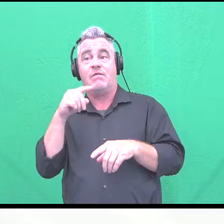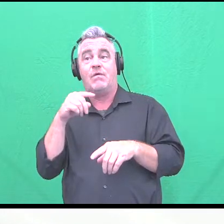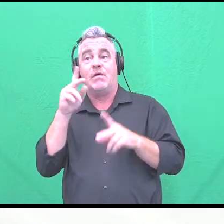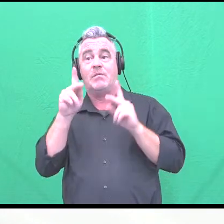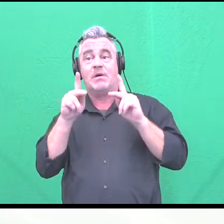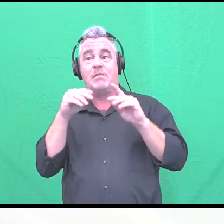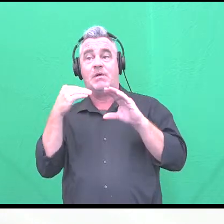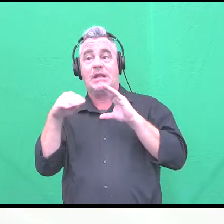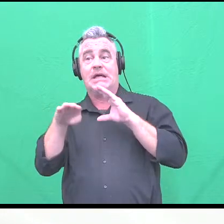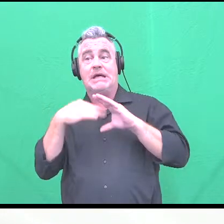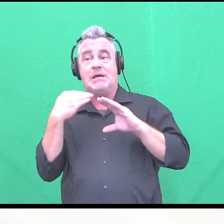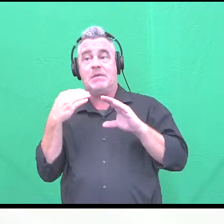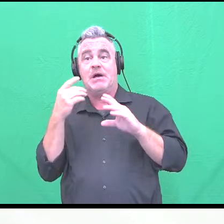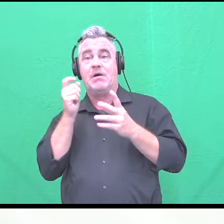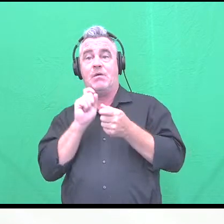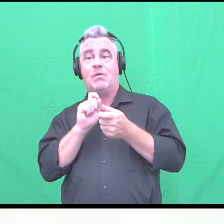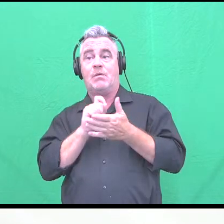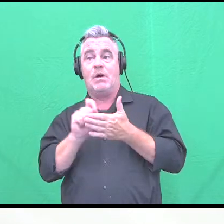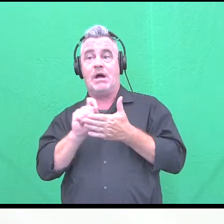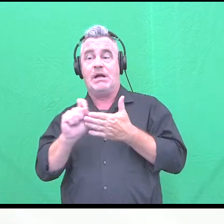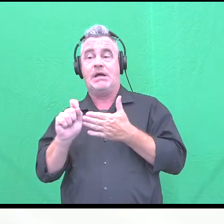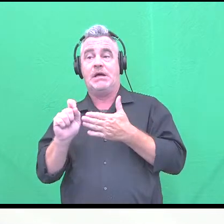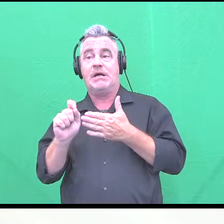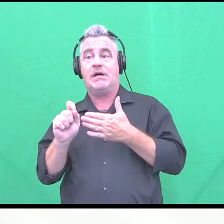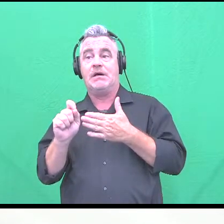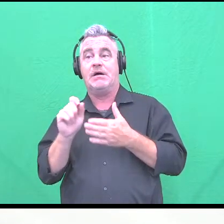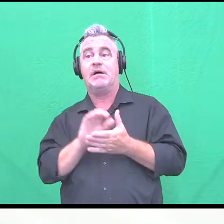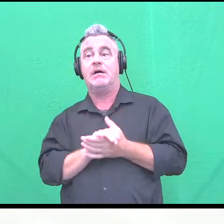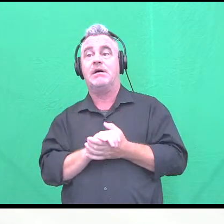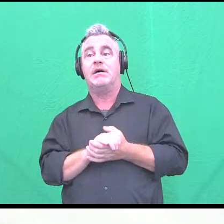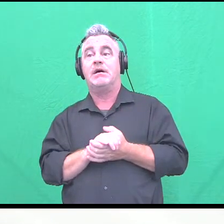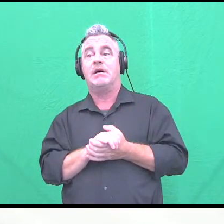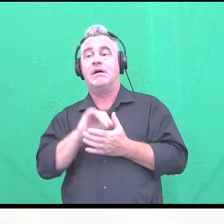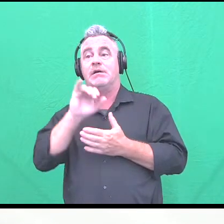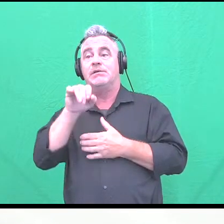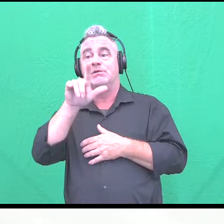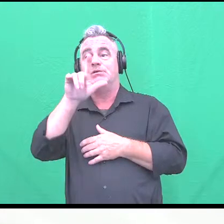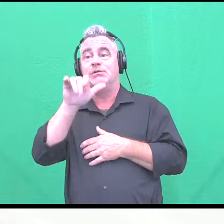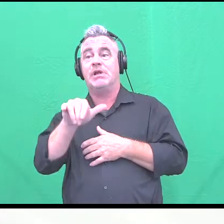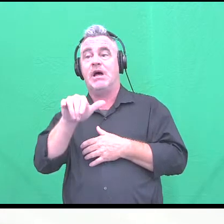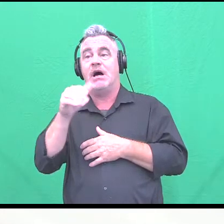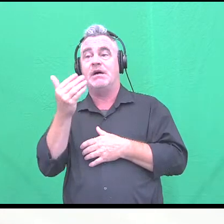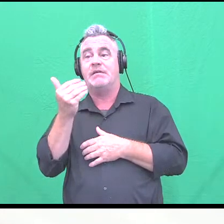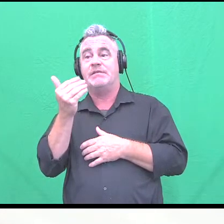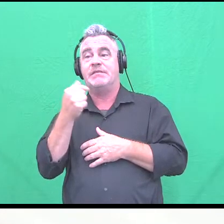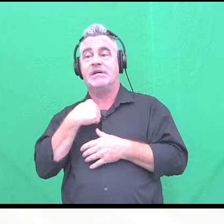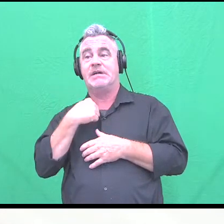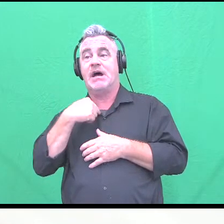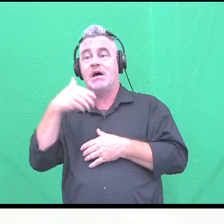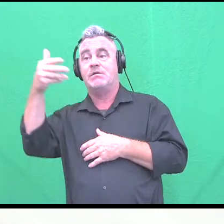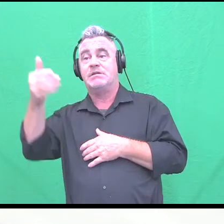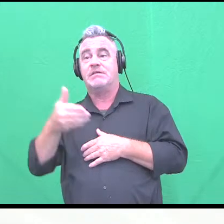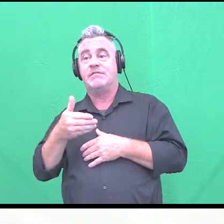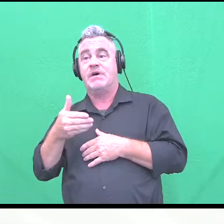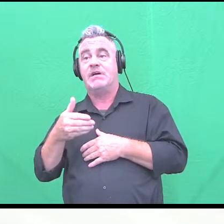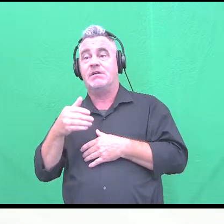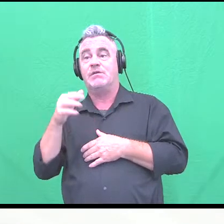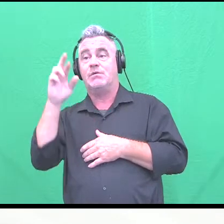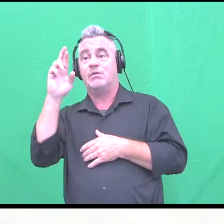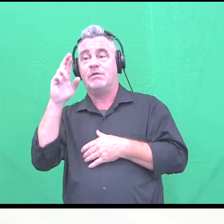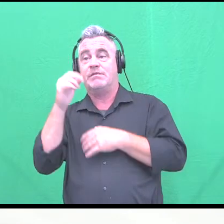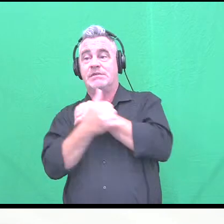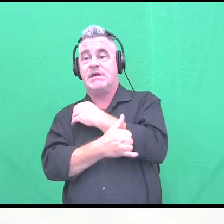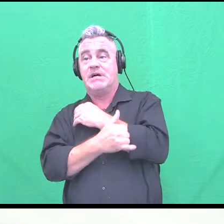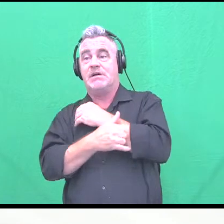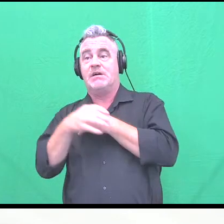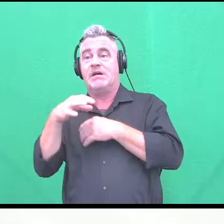appreciate those comments as well. On July 15th, I was invited to a Riverside County